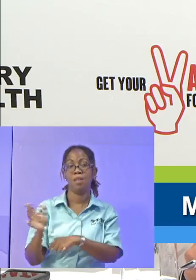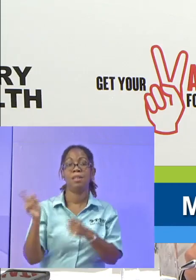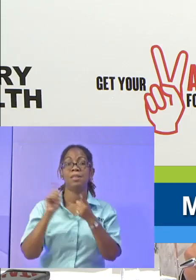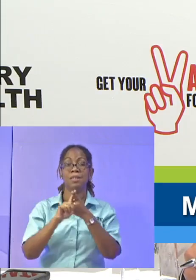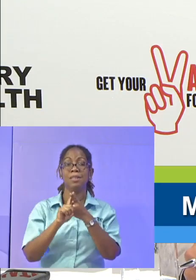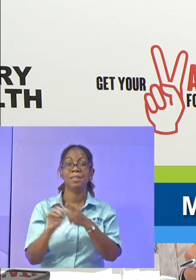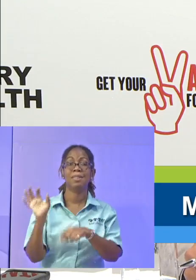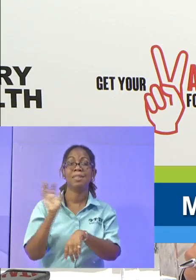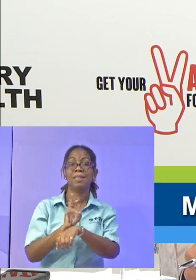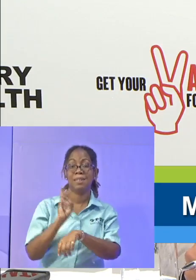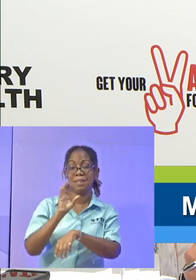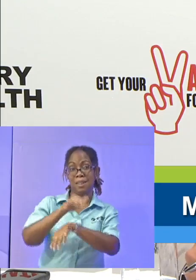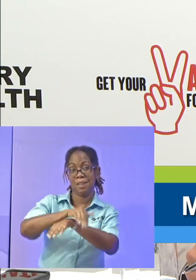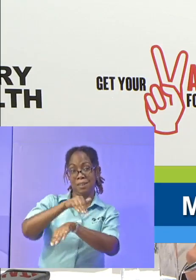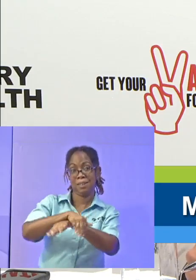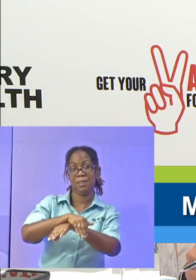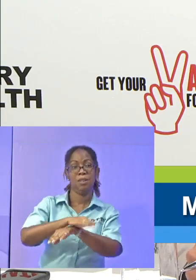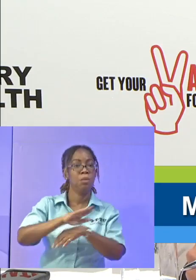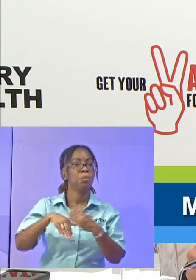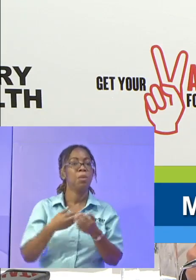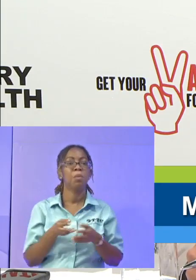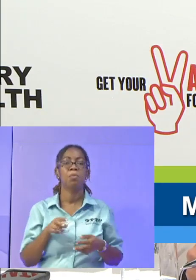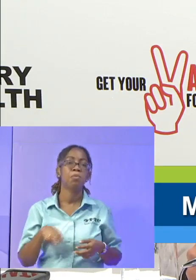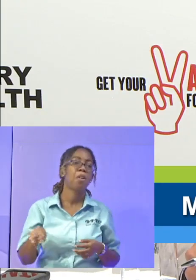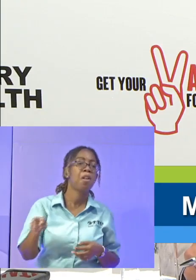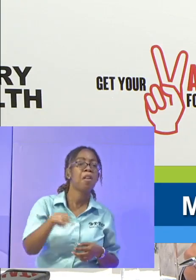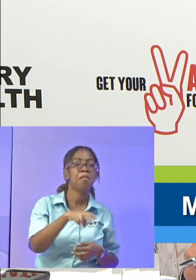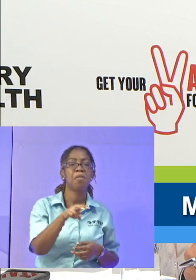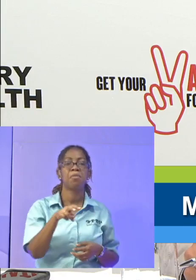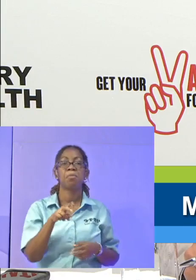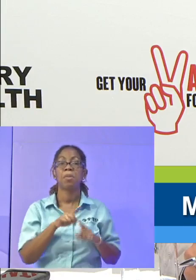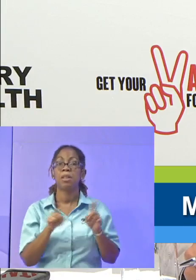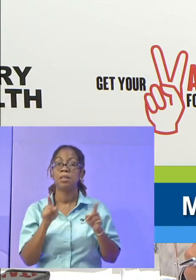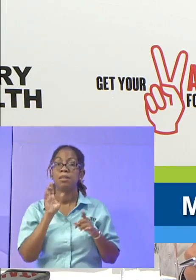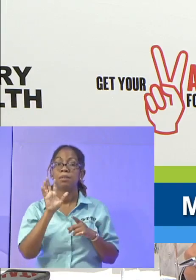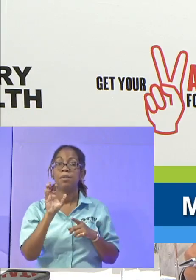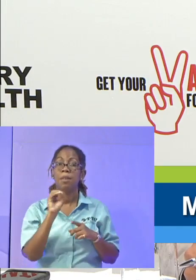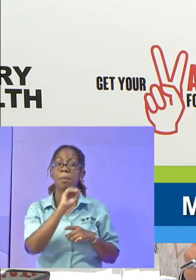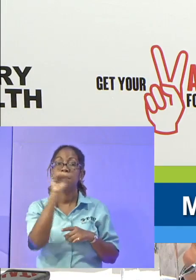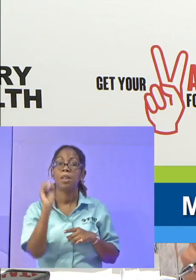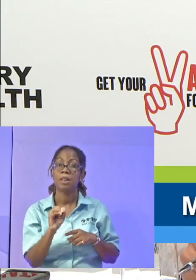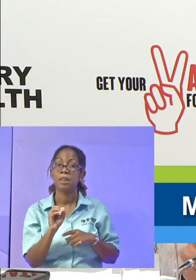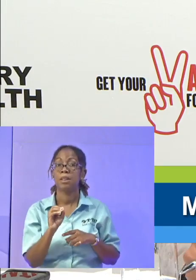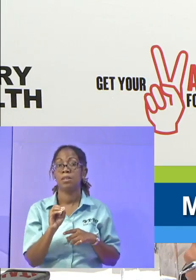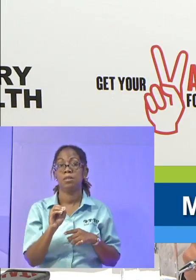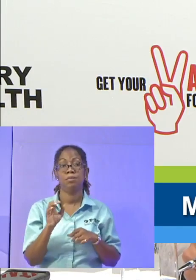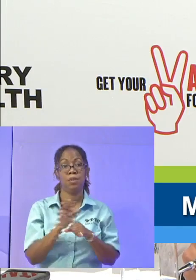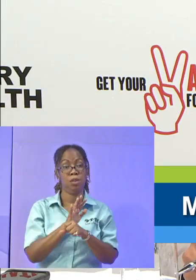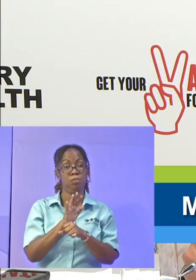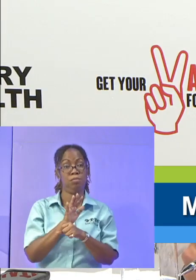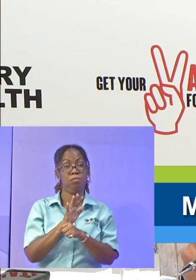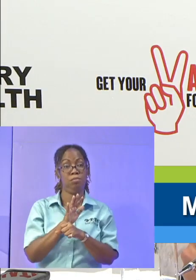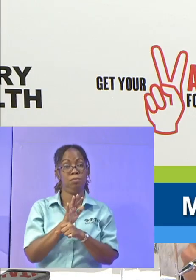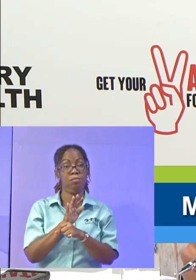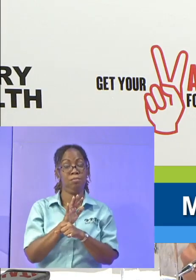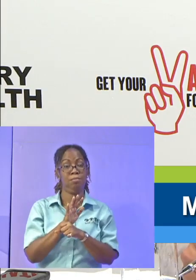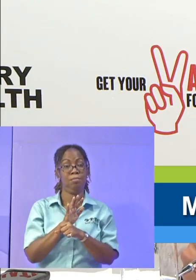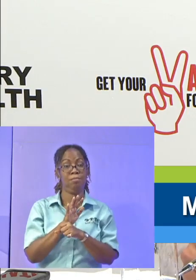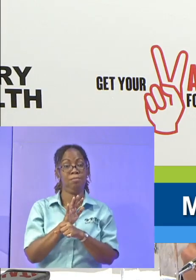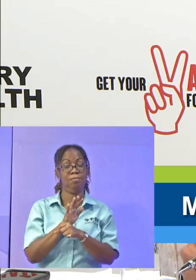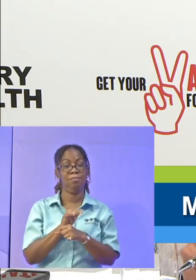tours, swamp tours at 50% capacity. So those are the major developments that have